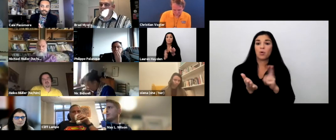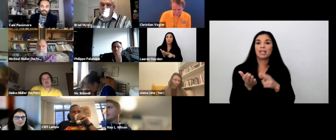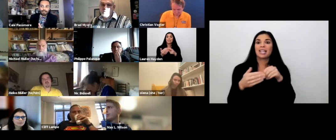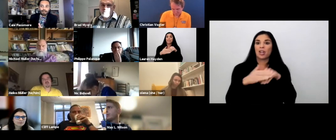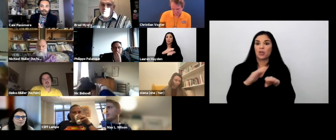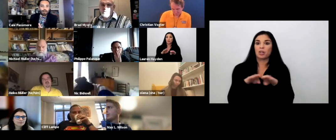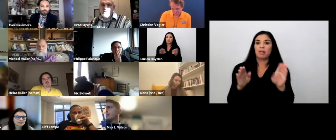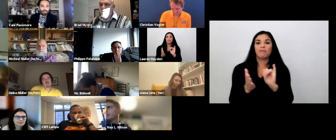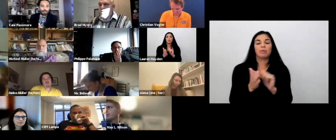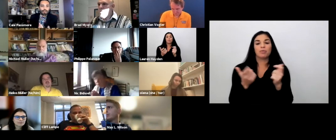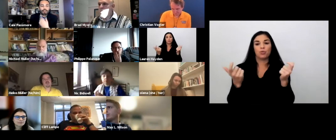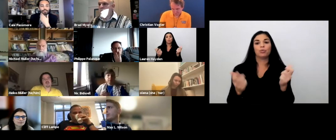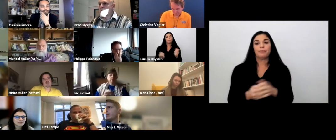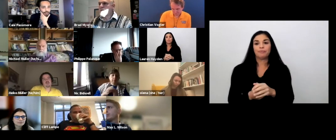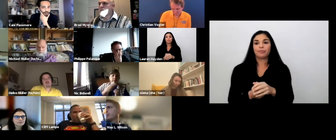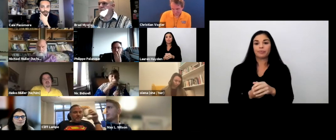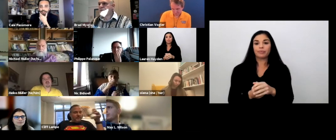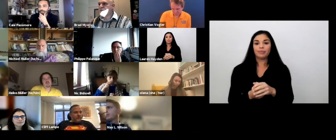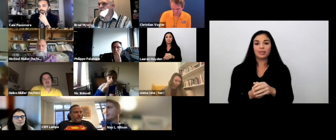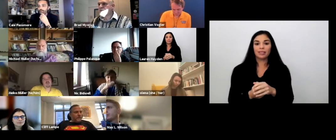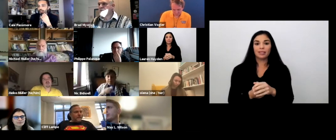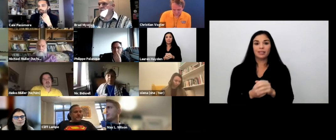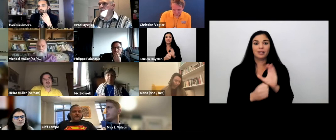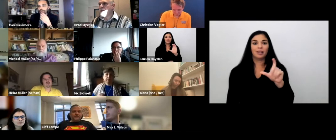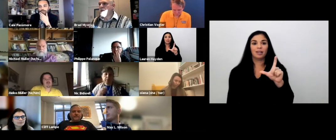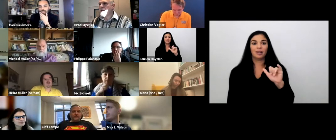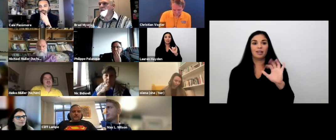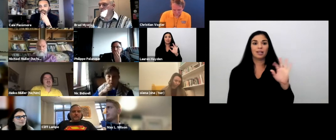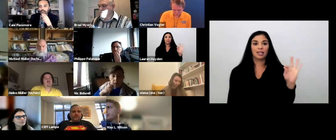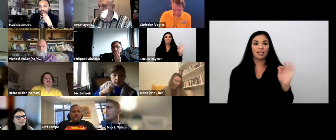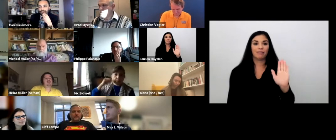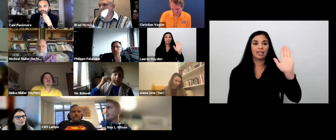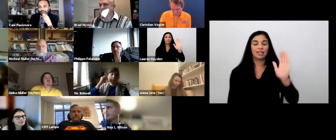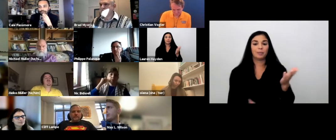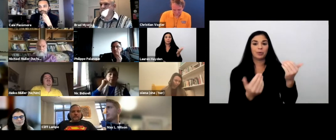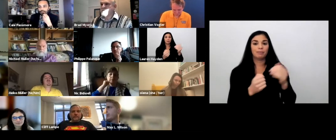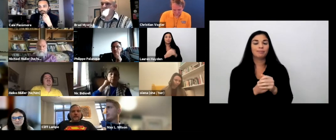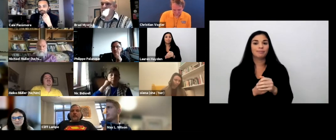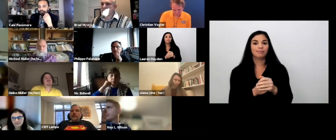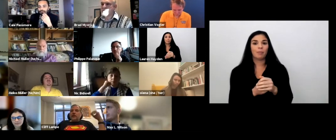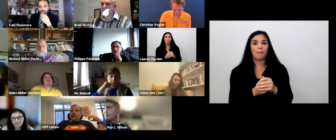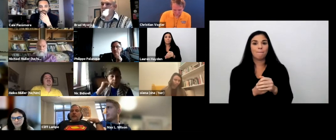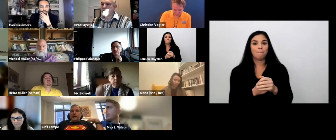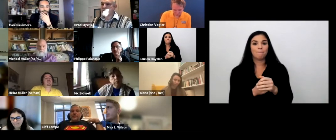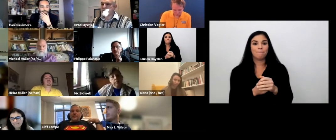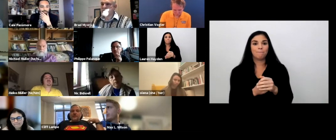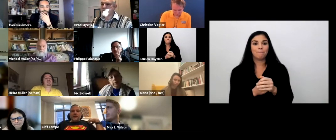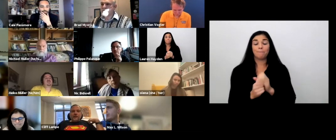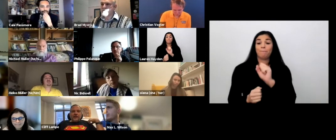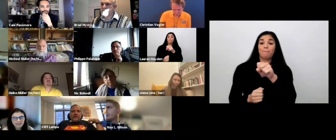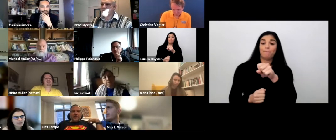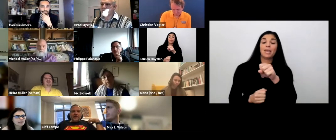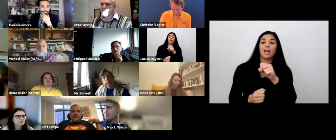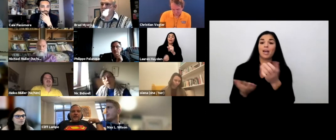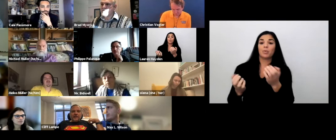key. Cliff, I see that you have your hand up. If you'd like to jump in here. I just wanted to react